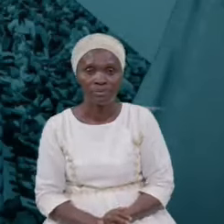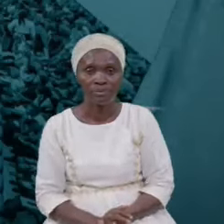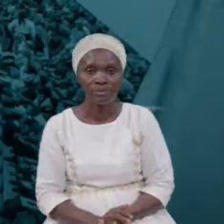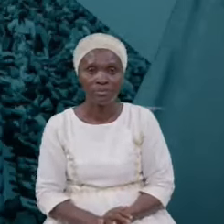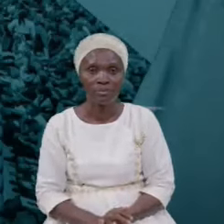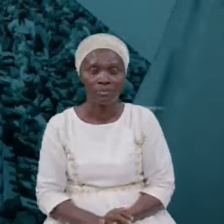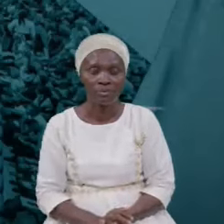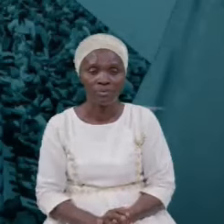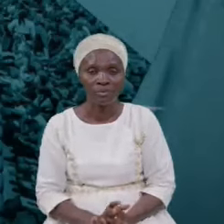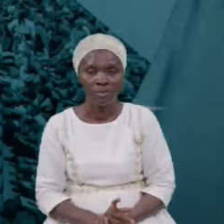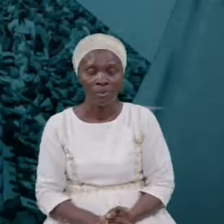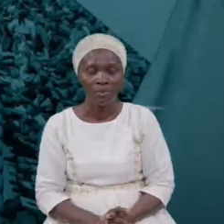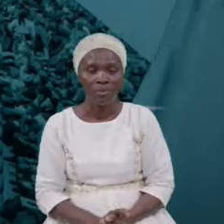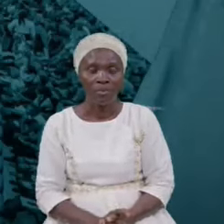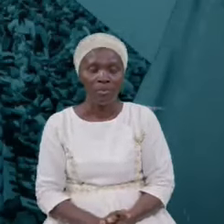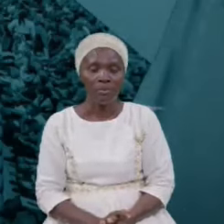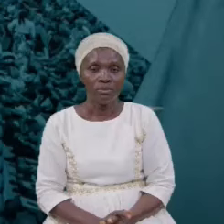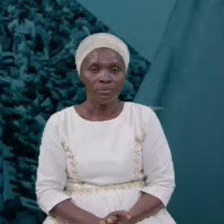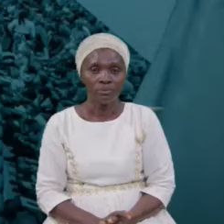the gate. Please,